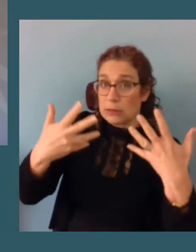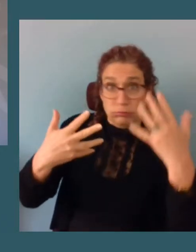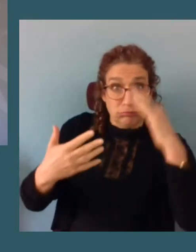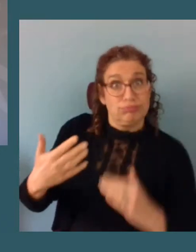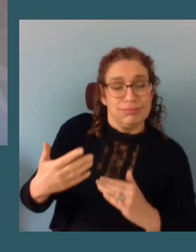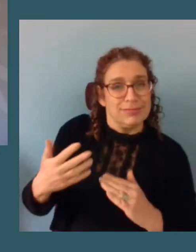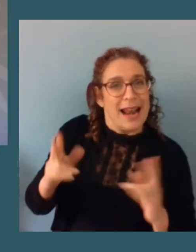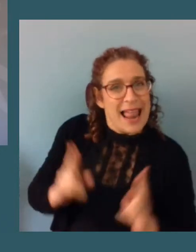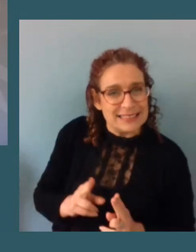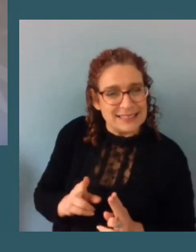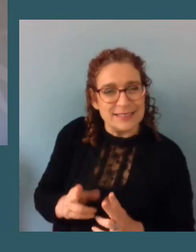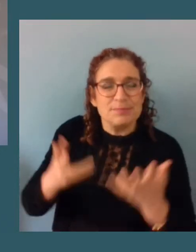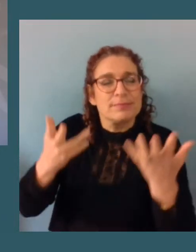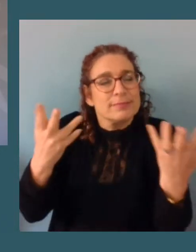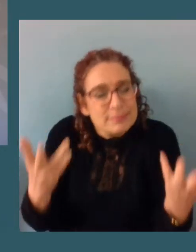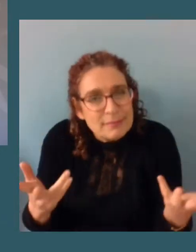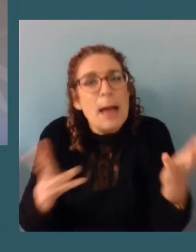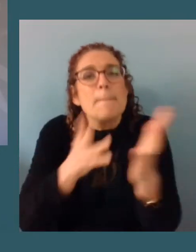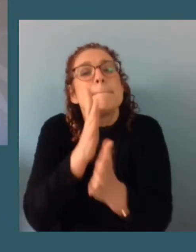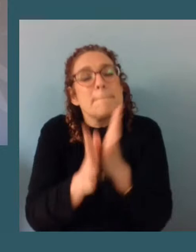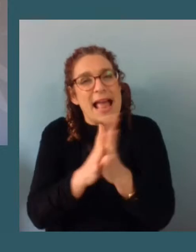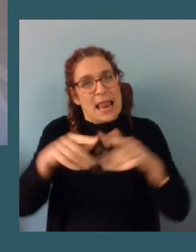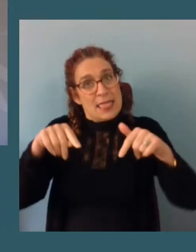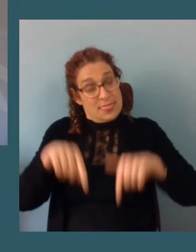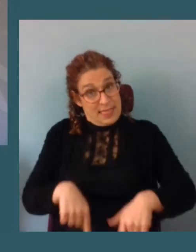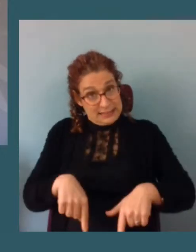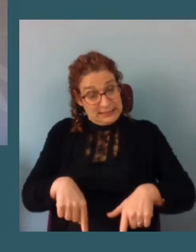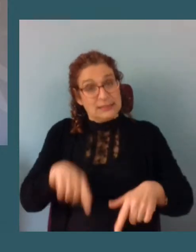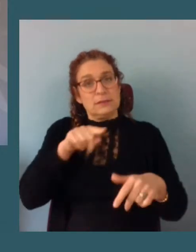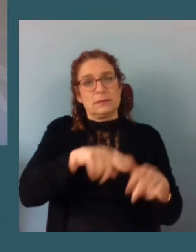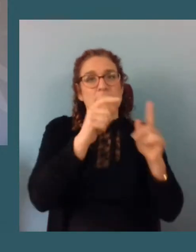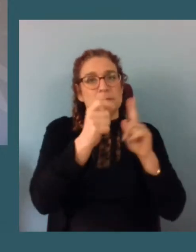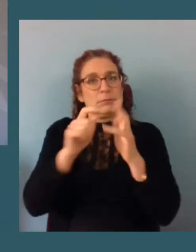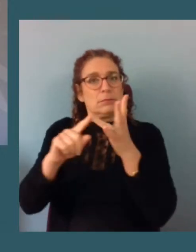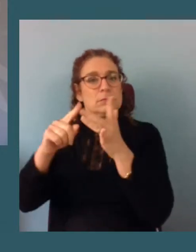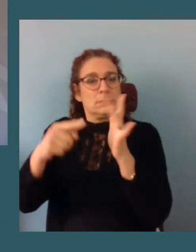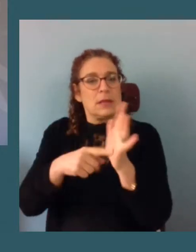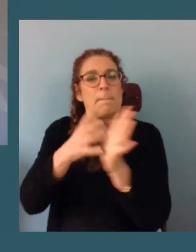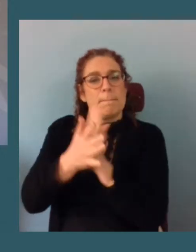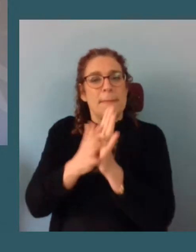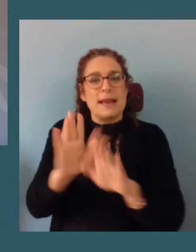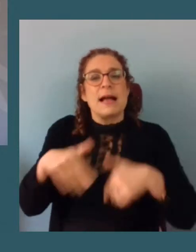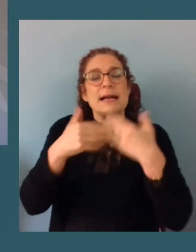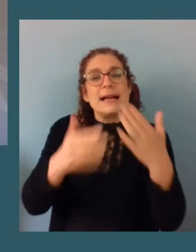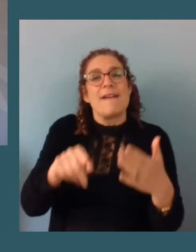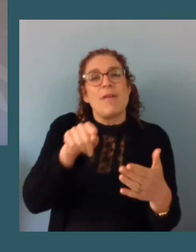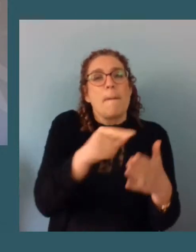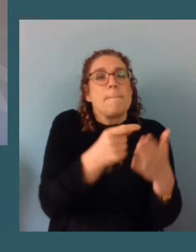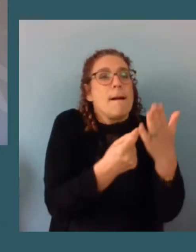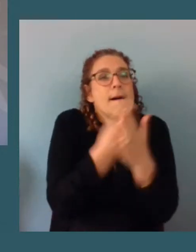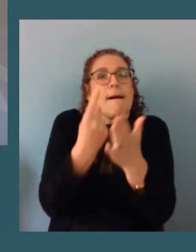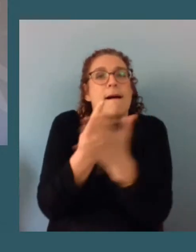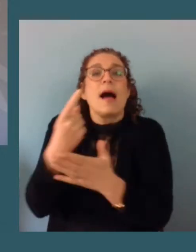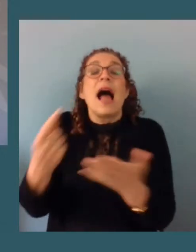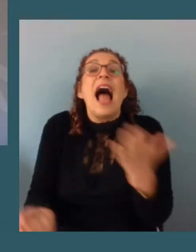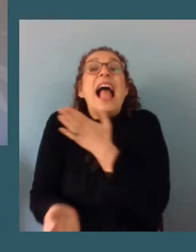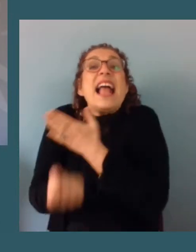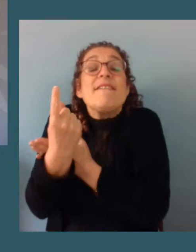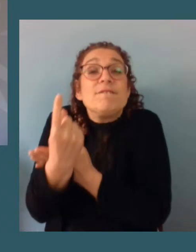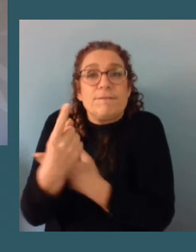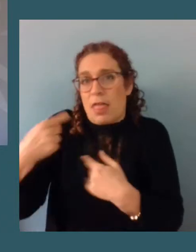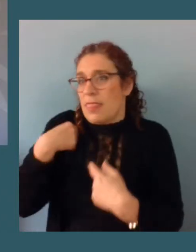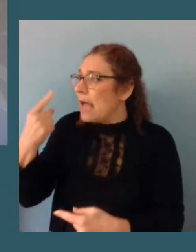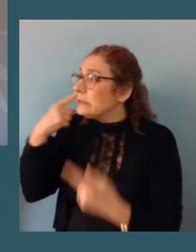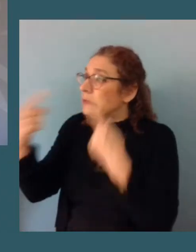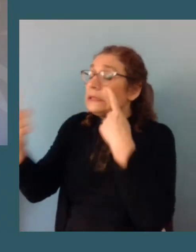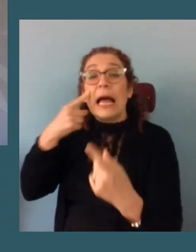it provides safety for exposure to a chance encounter to peanut when they are out and about,